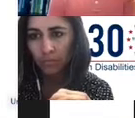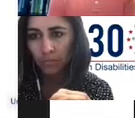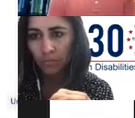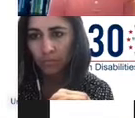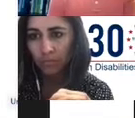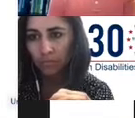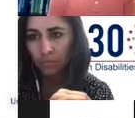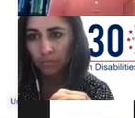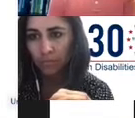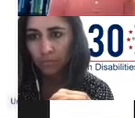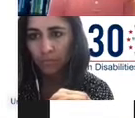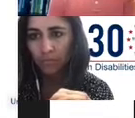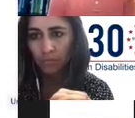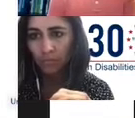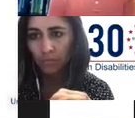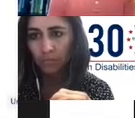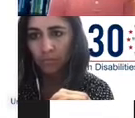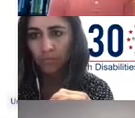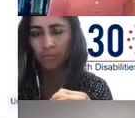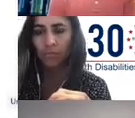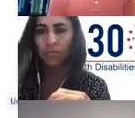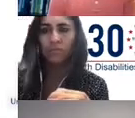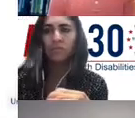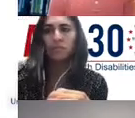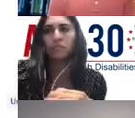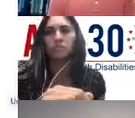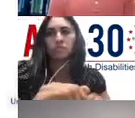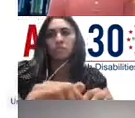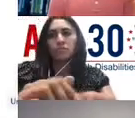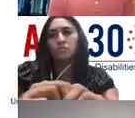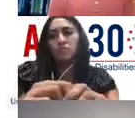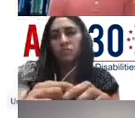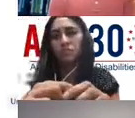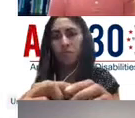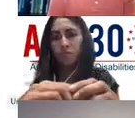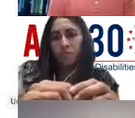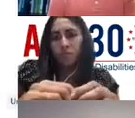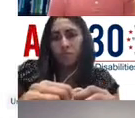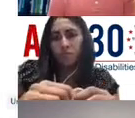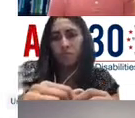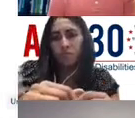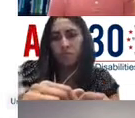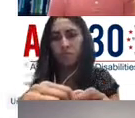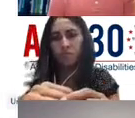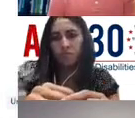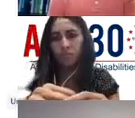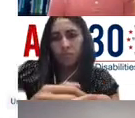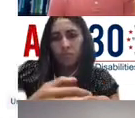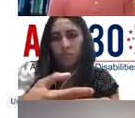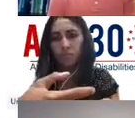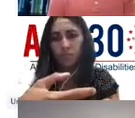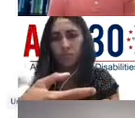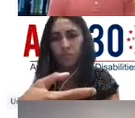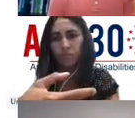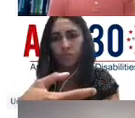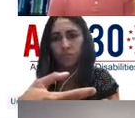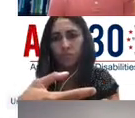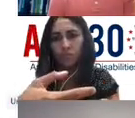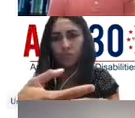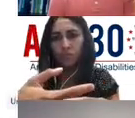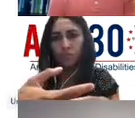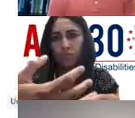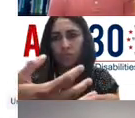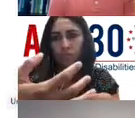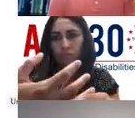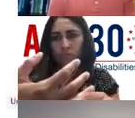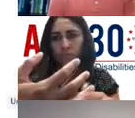will have show subtitle, view full transcript, subtitle settings, and you can change that.